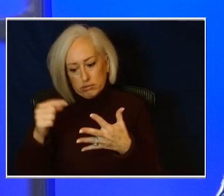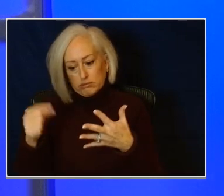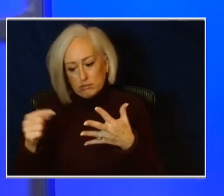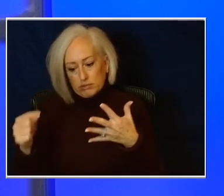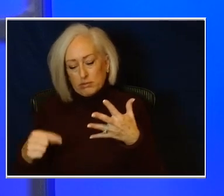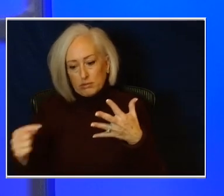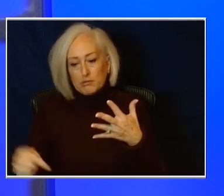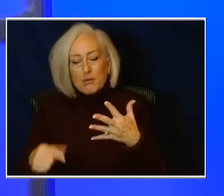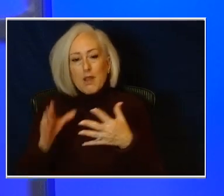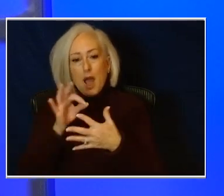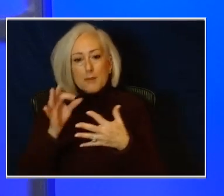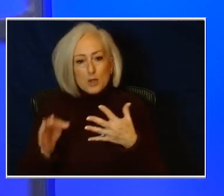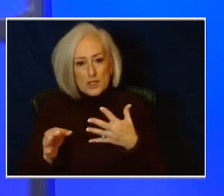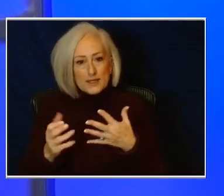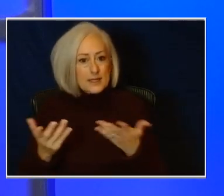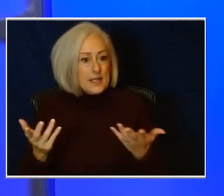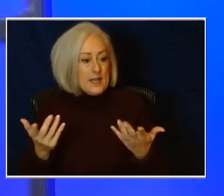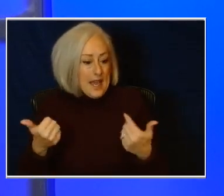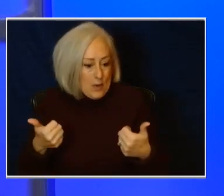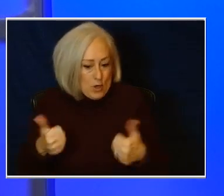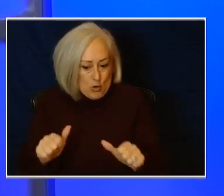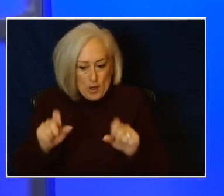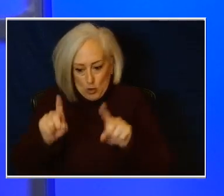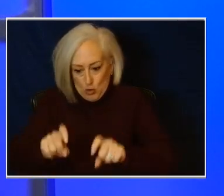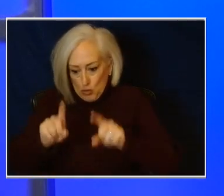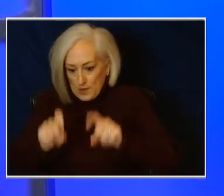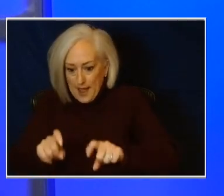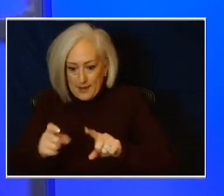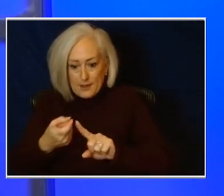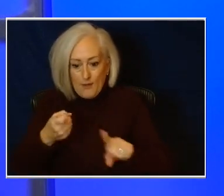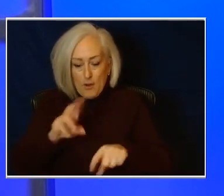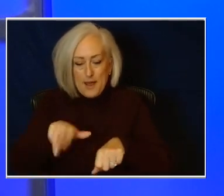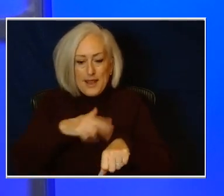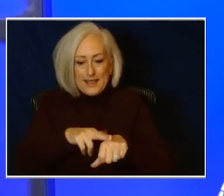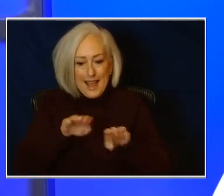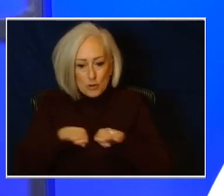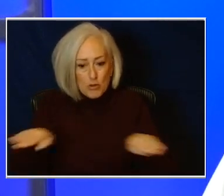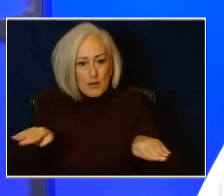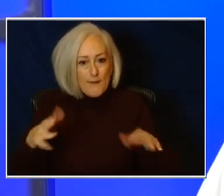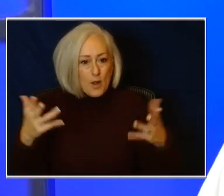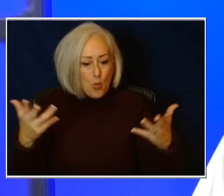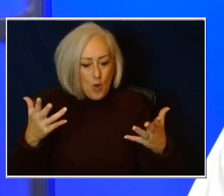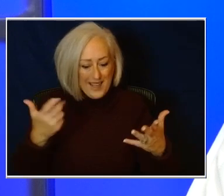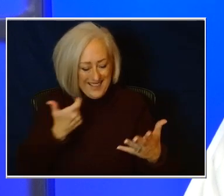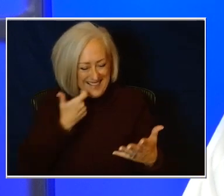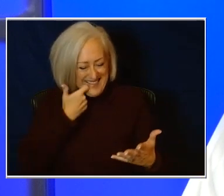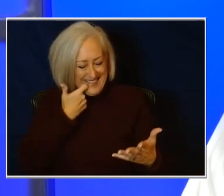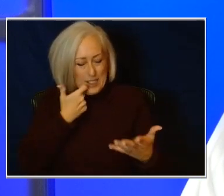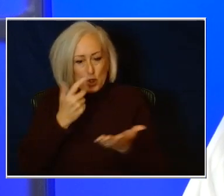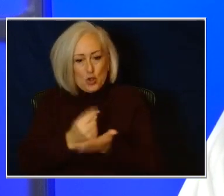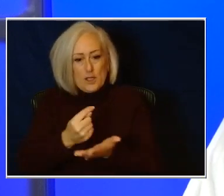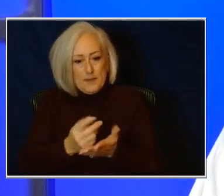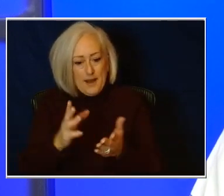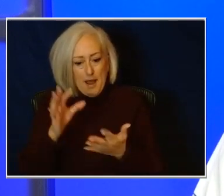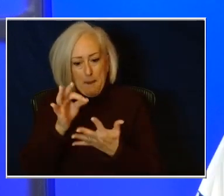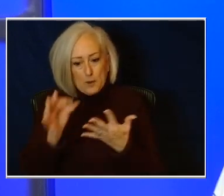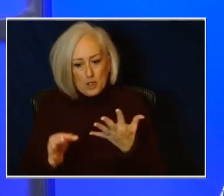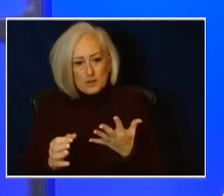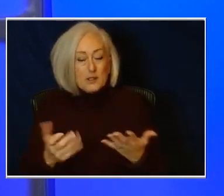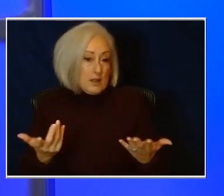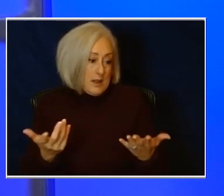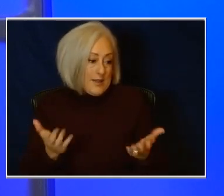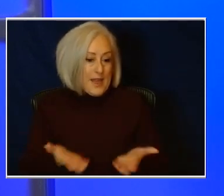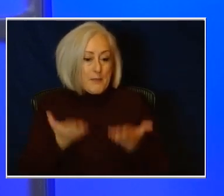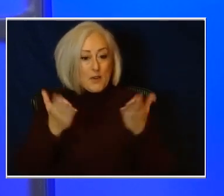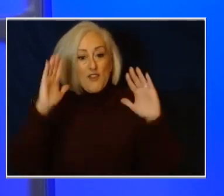options where we're testing on the national level the latest treatments, and I think that just offers patients hope. We can